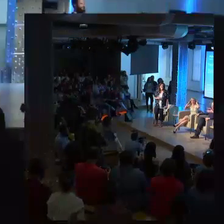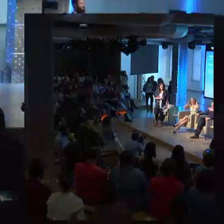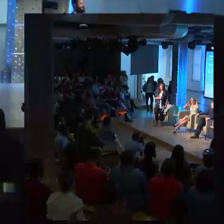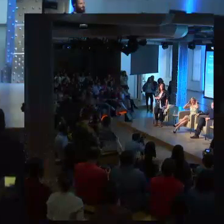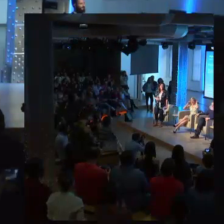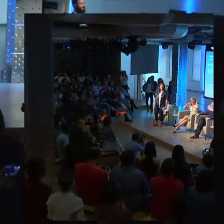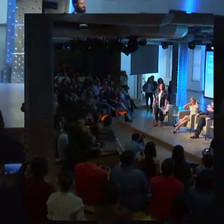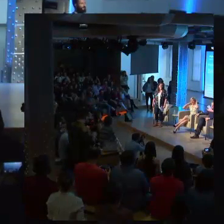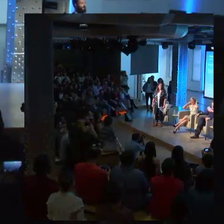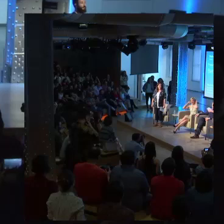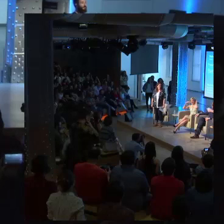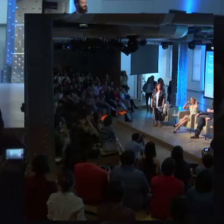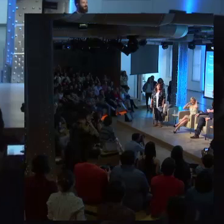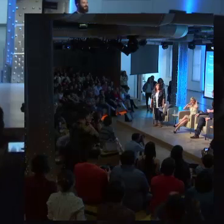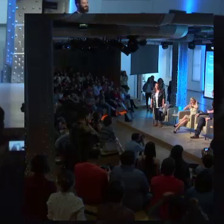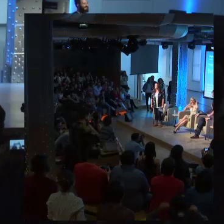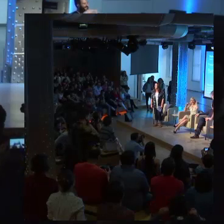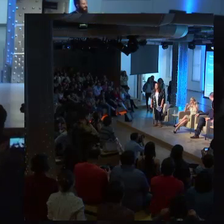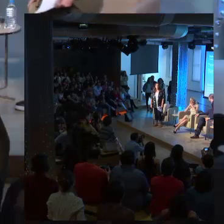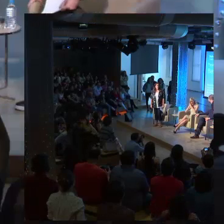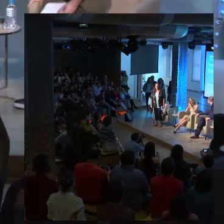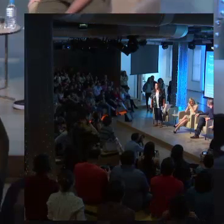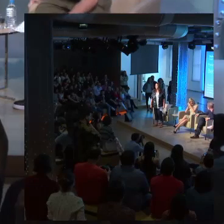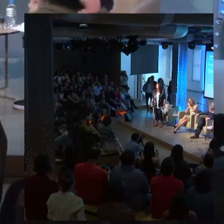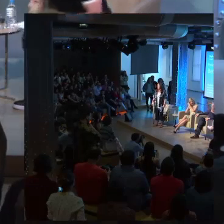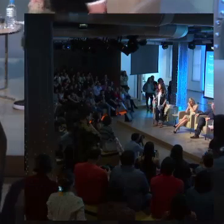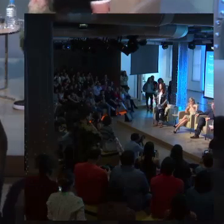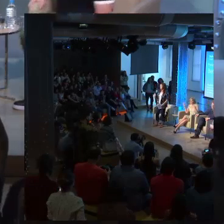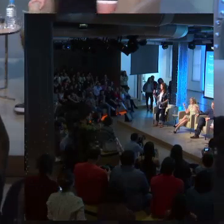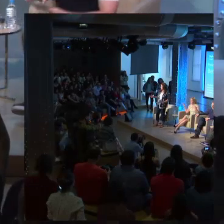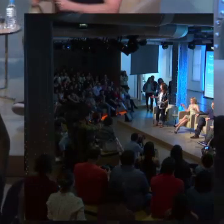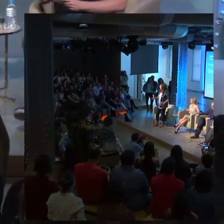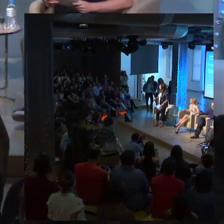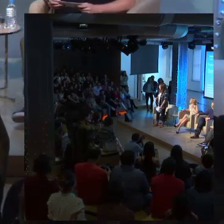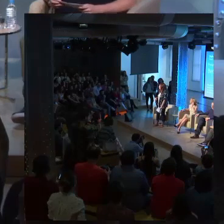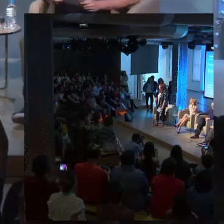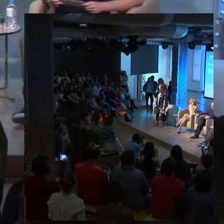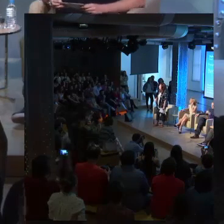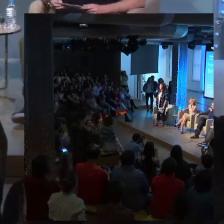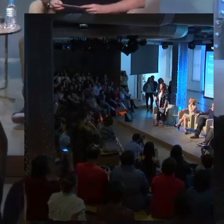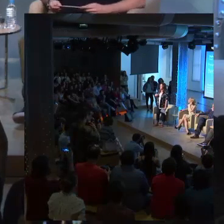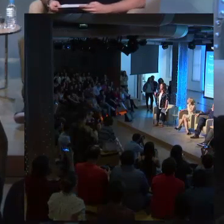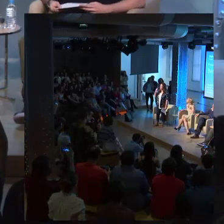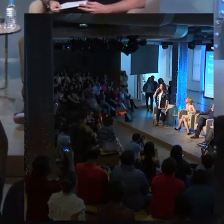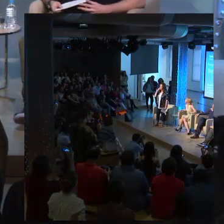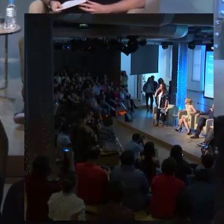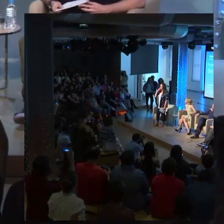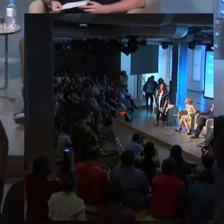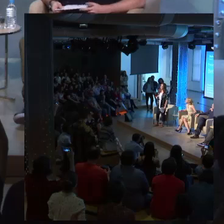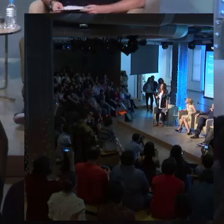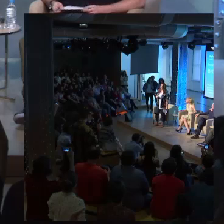Rhea Seehorn, perdón, siempre pronuncio mal su nombre. I'm sorry, I always mispronounce the name. Okay, the idea is that you